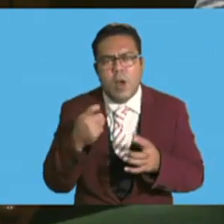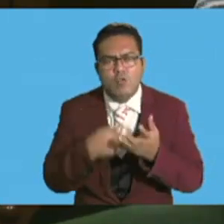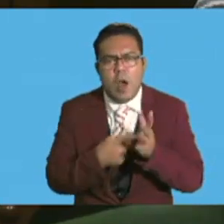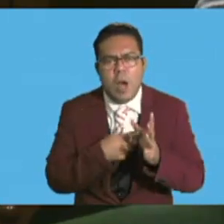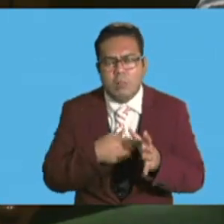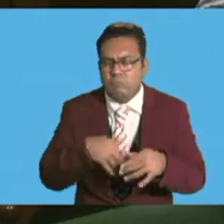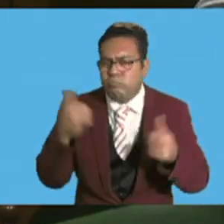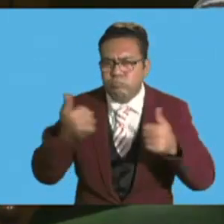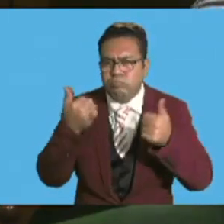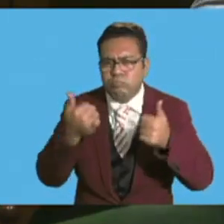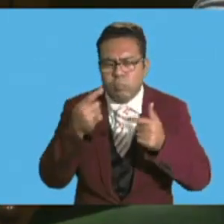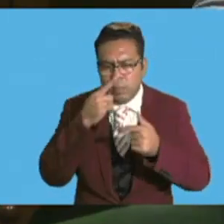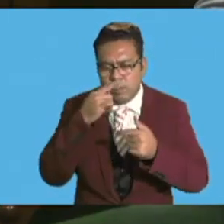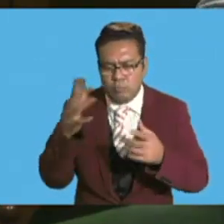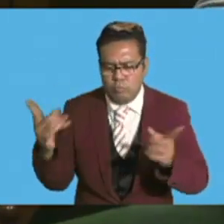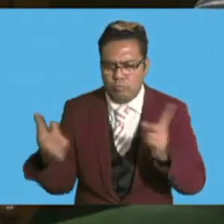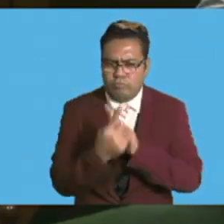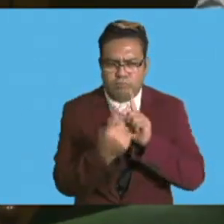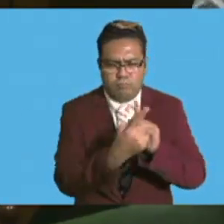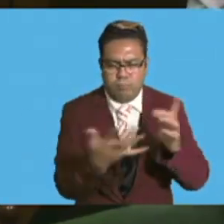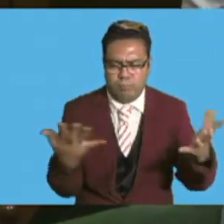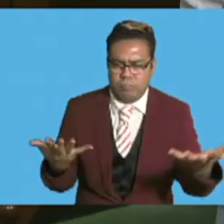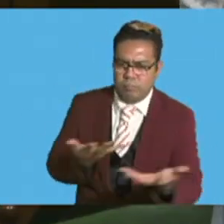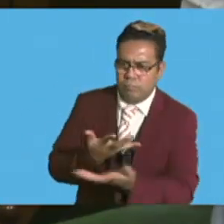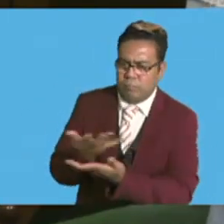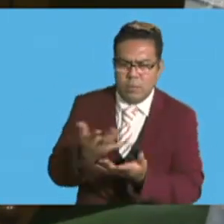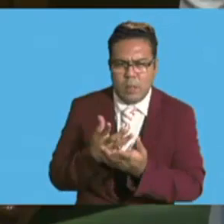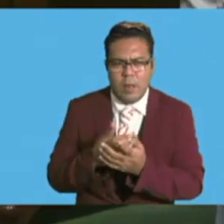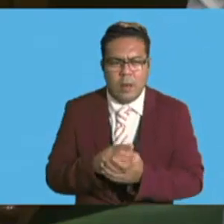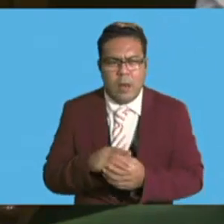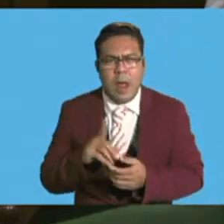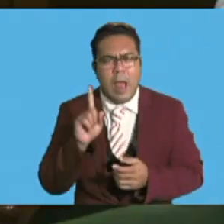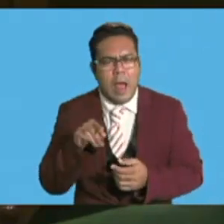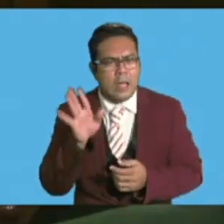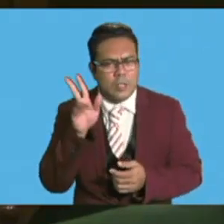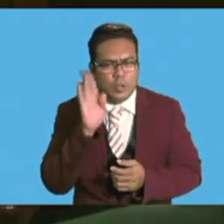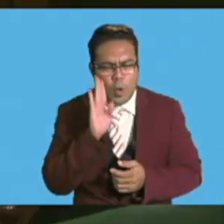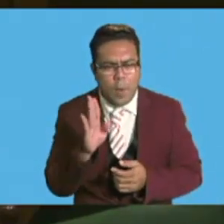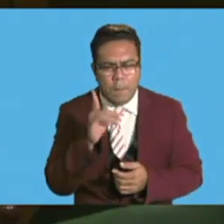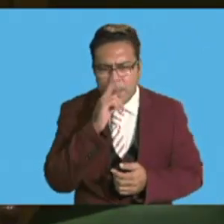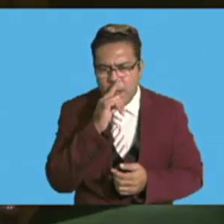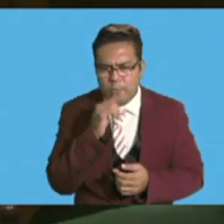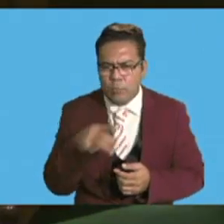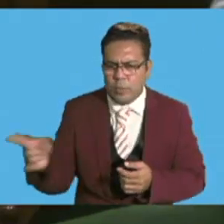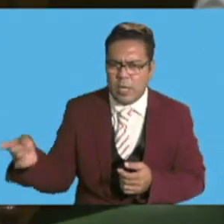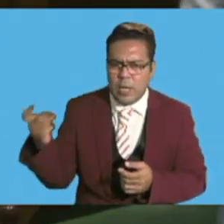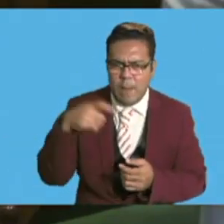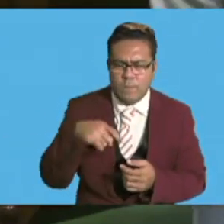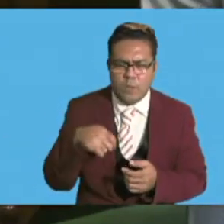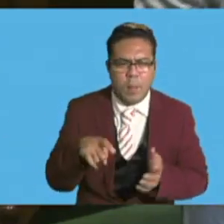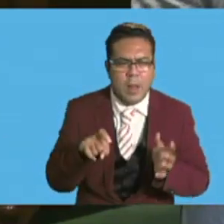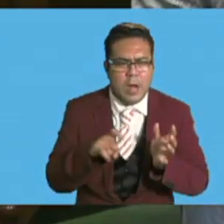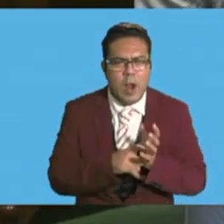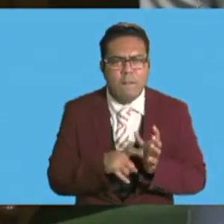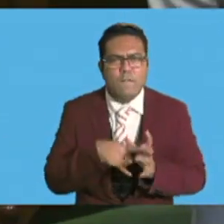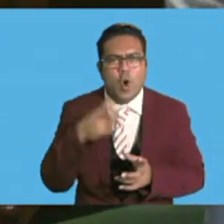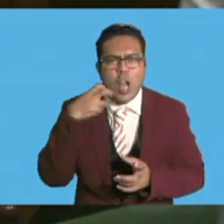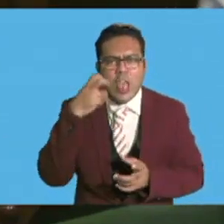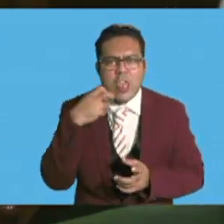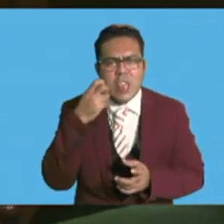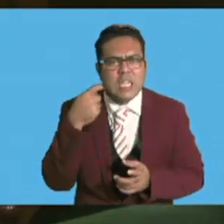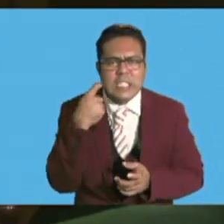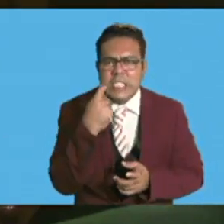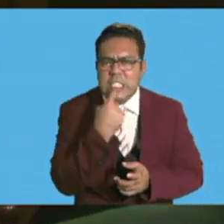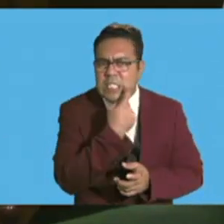What I saw was that people around the Waimadia side had to come all the way to Raki Raki Hospital for dental clinics.